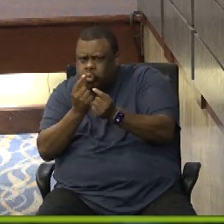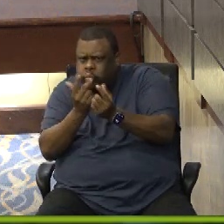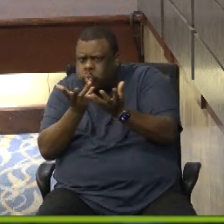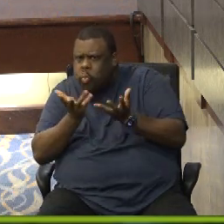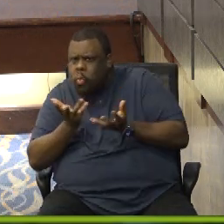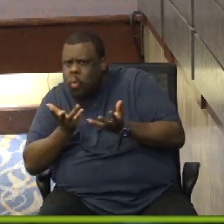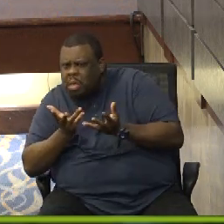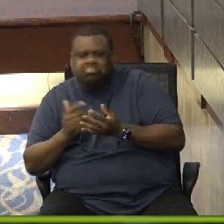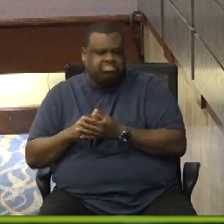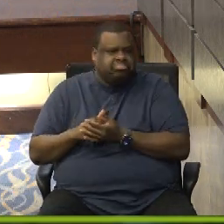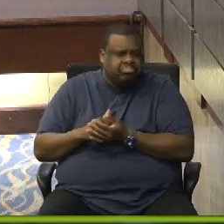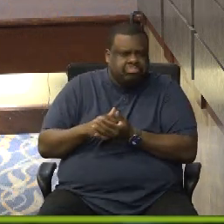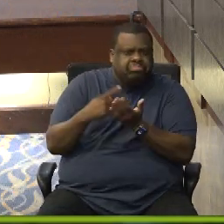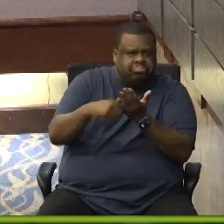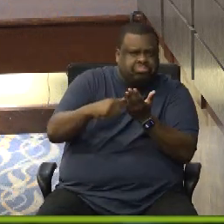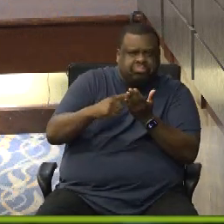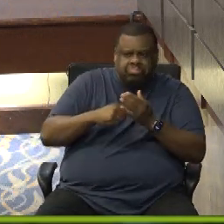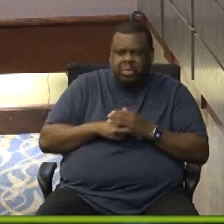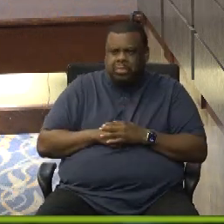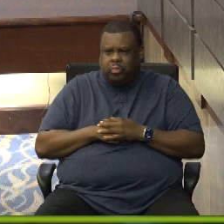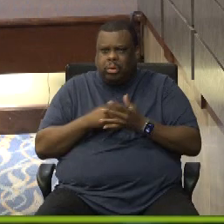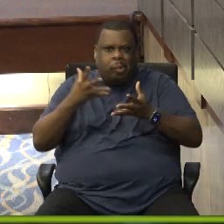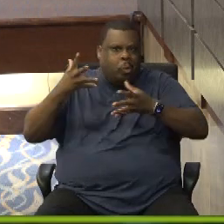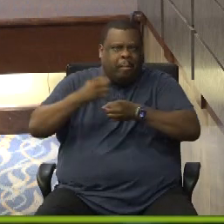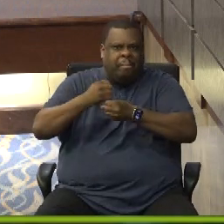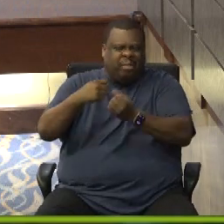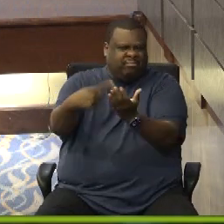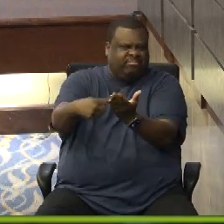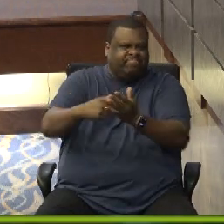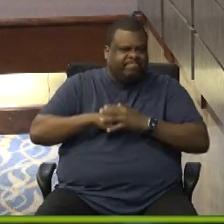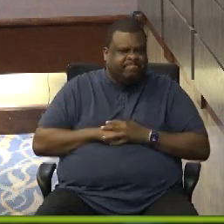to date, along with the overview of upcoming tasks.